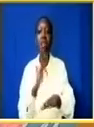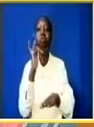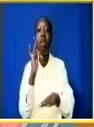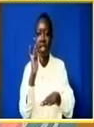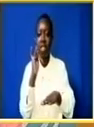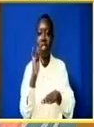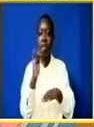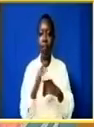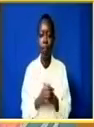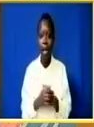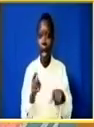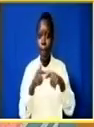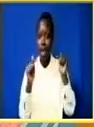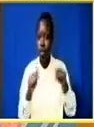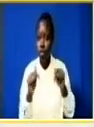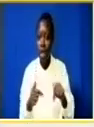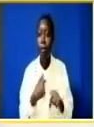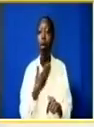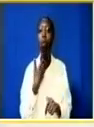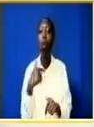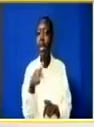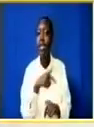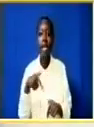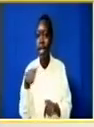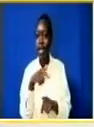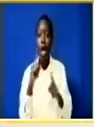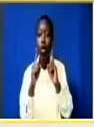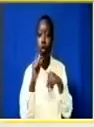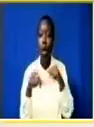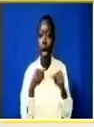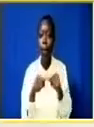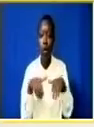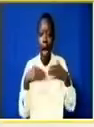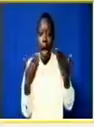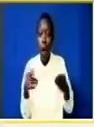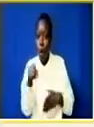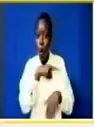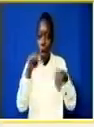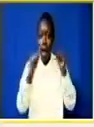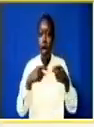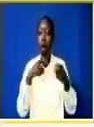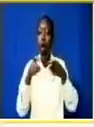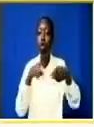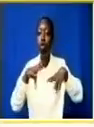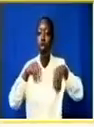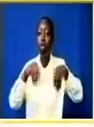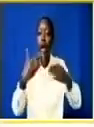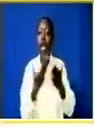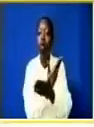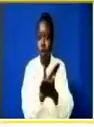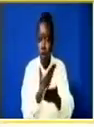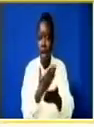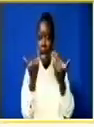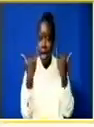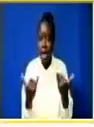But today, mm-hmm. I want us to talk about now how we can control that. Okay. So definitely